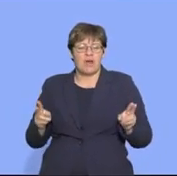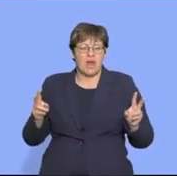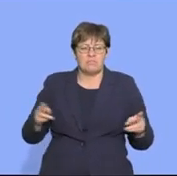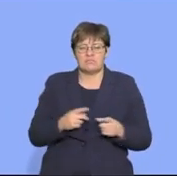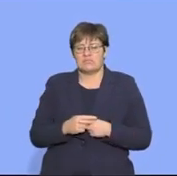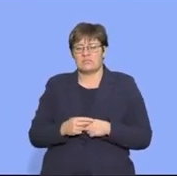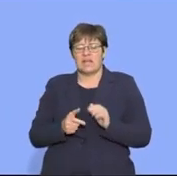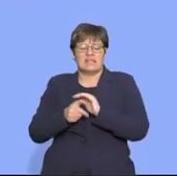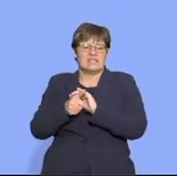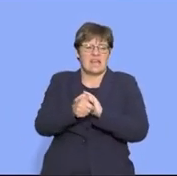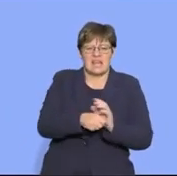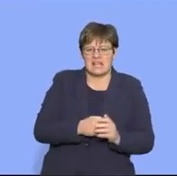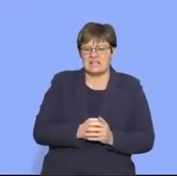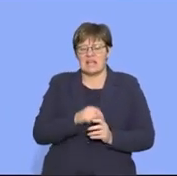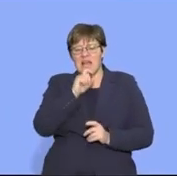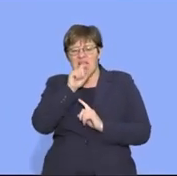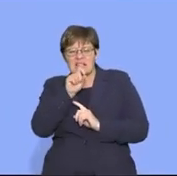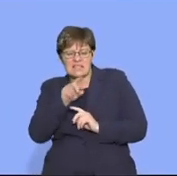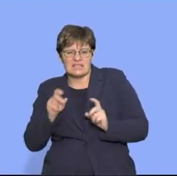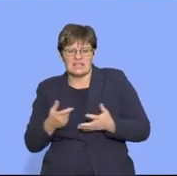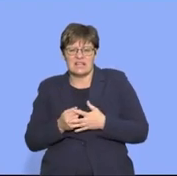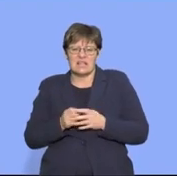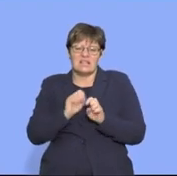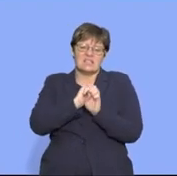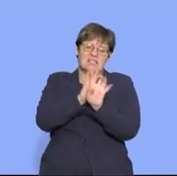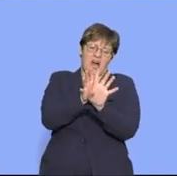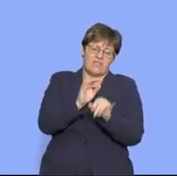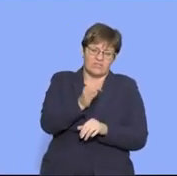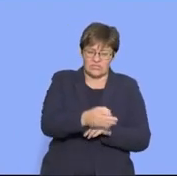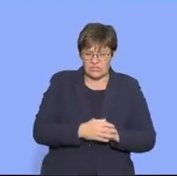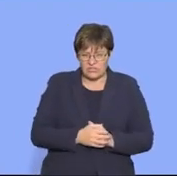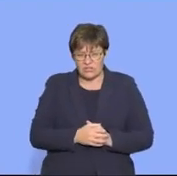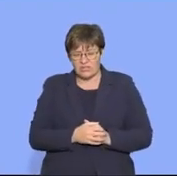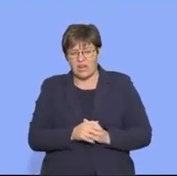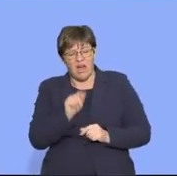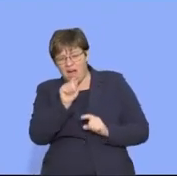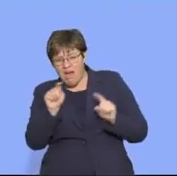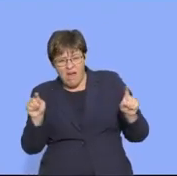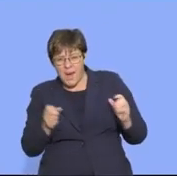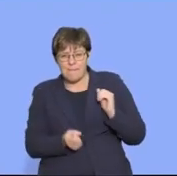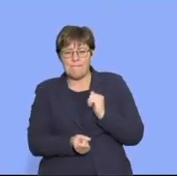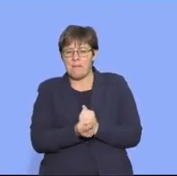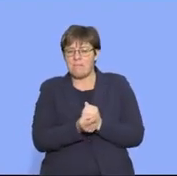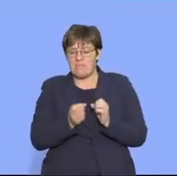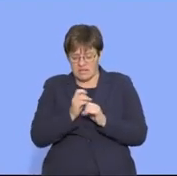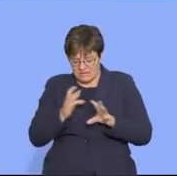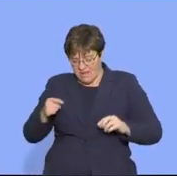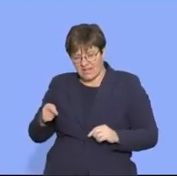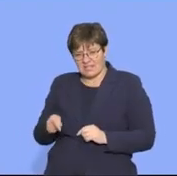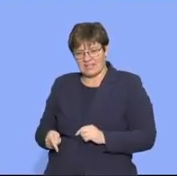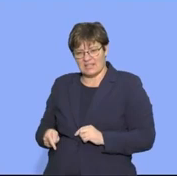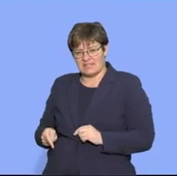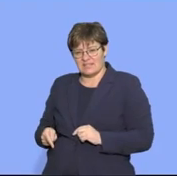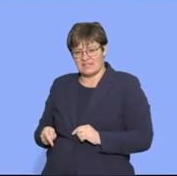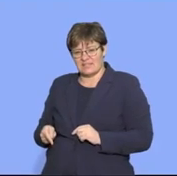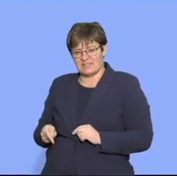example, crabs, snails, lizards, starfish, all of those had their origin at